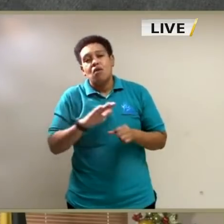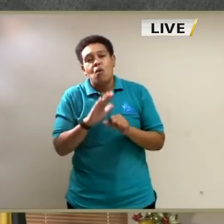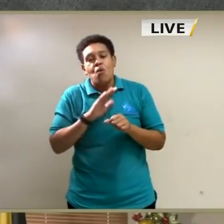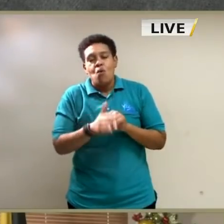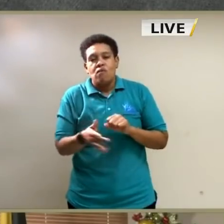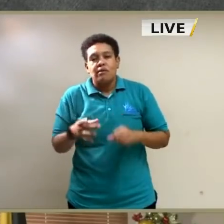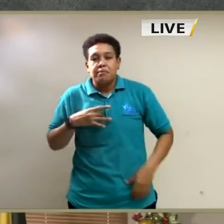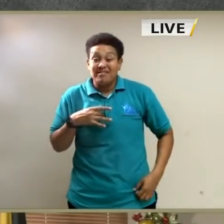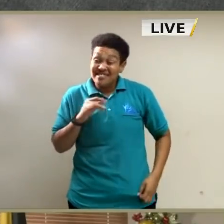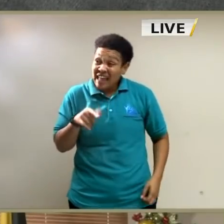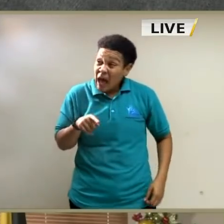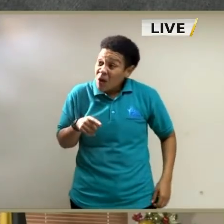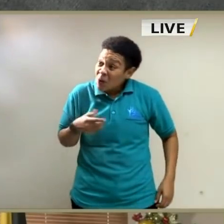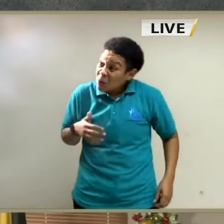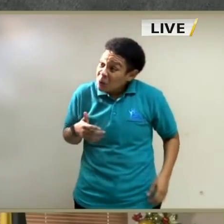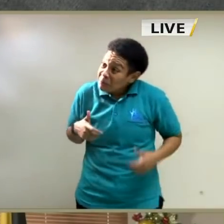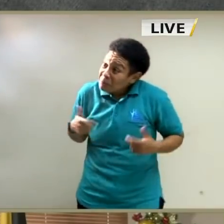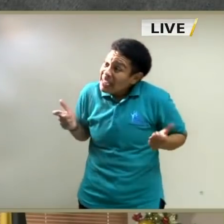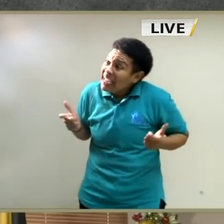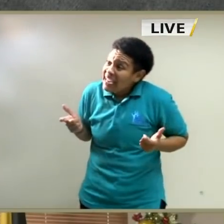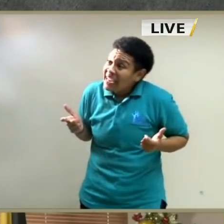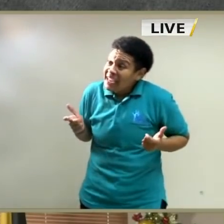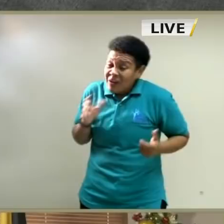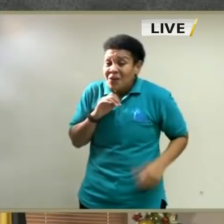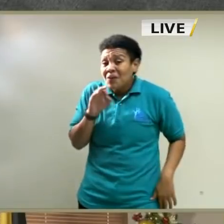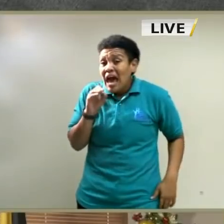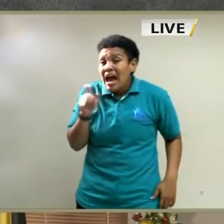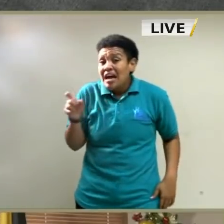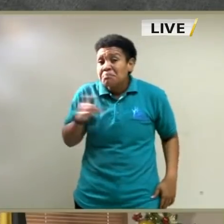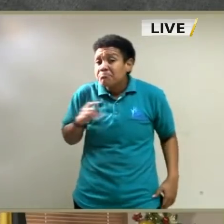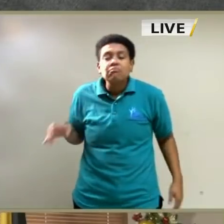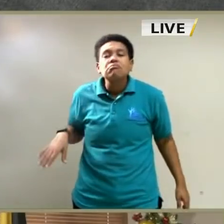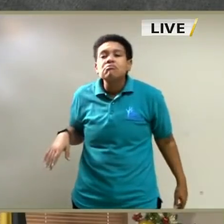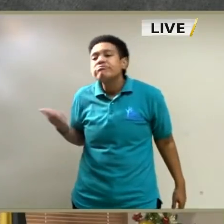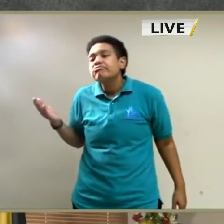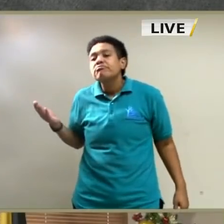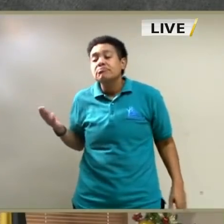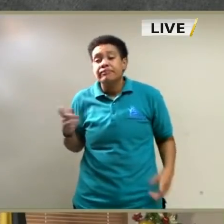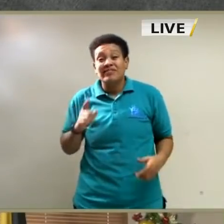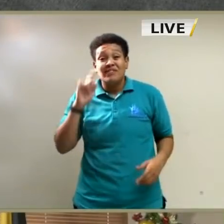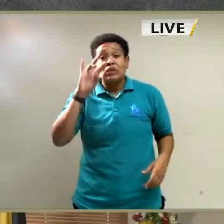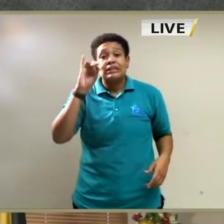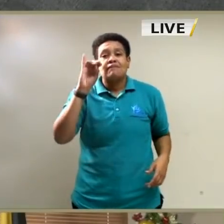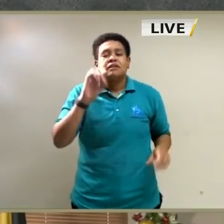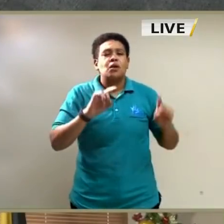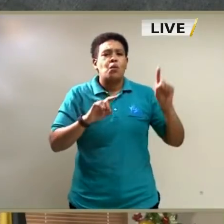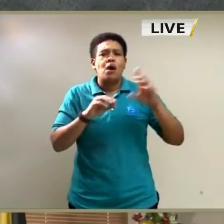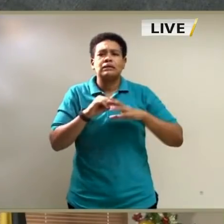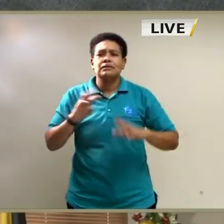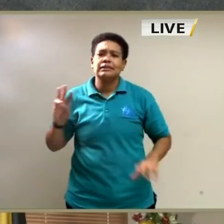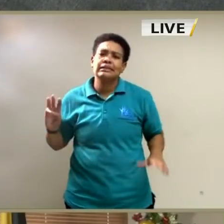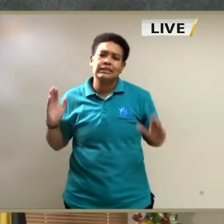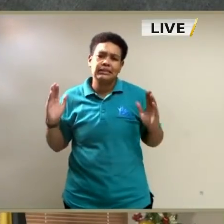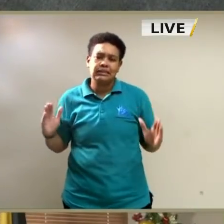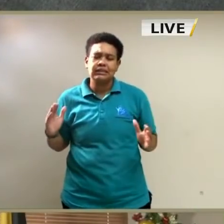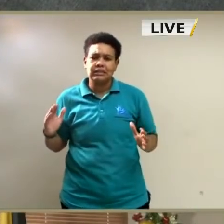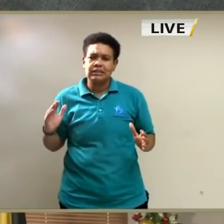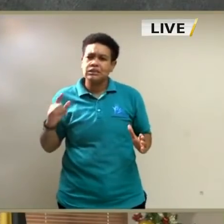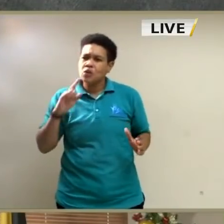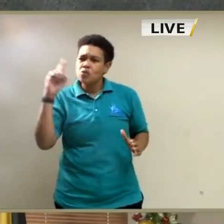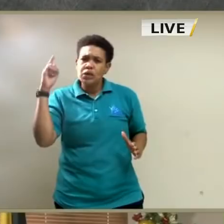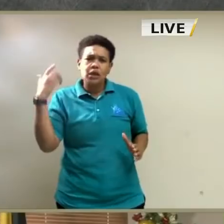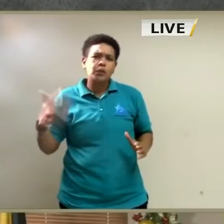That is significant. If for the persons in their 70, 1 in 6. And so it is very,